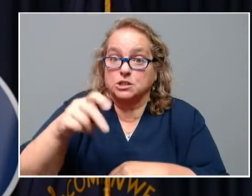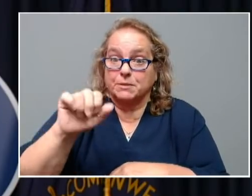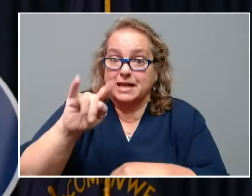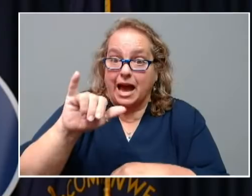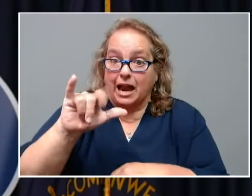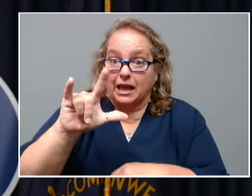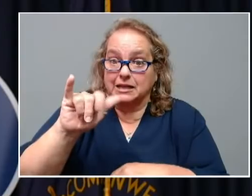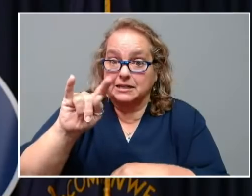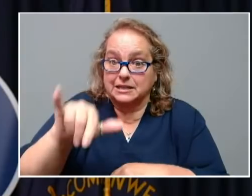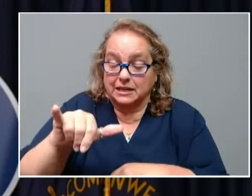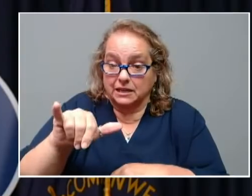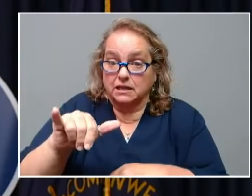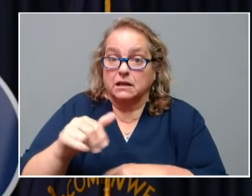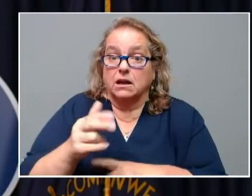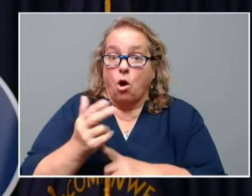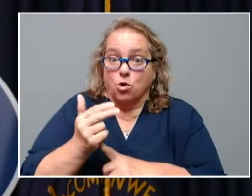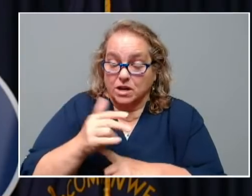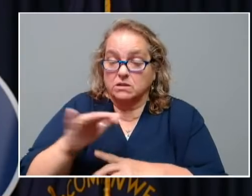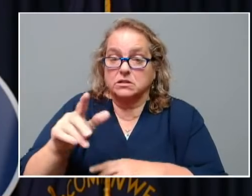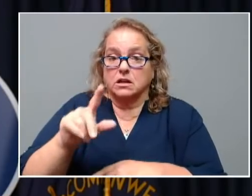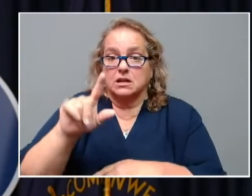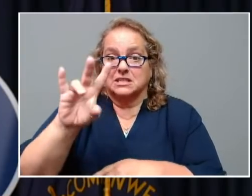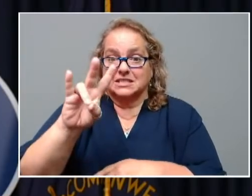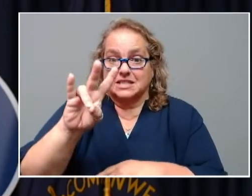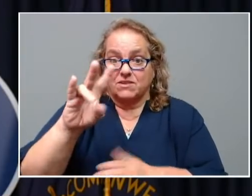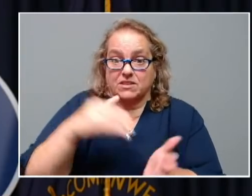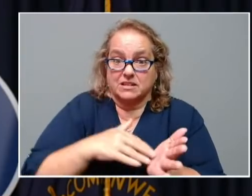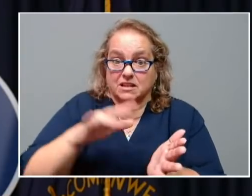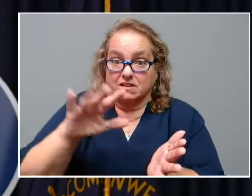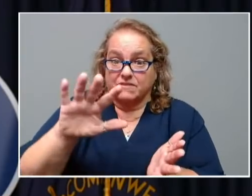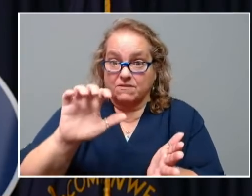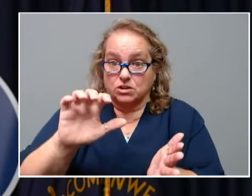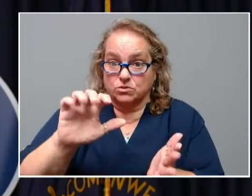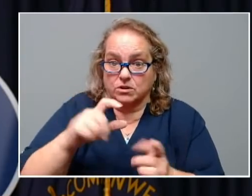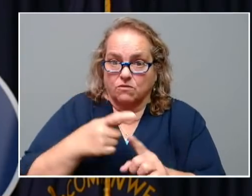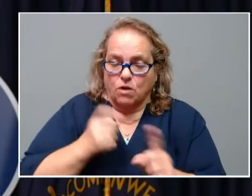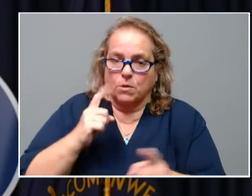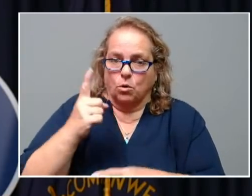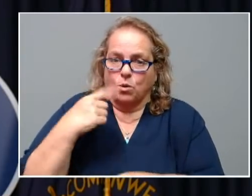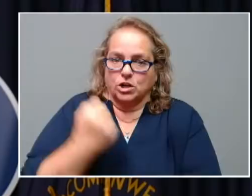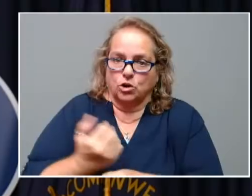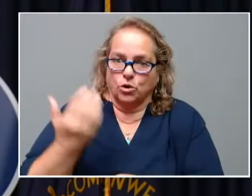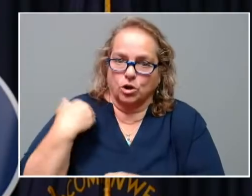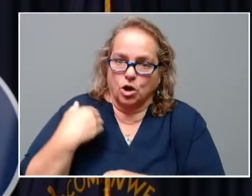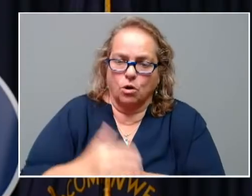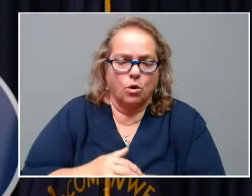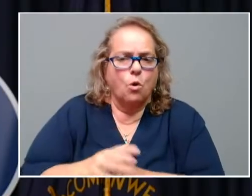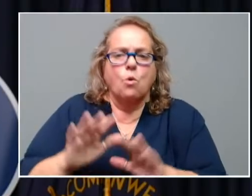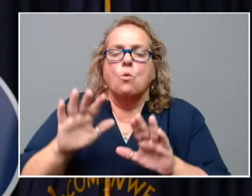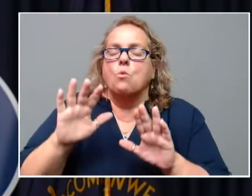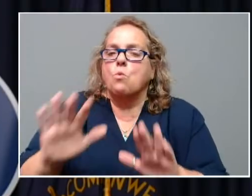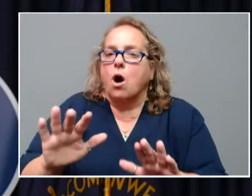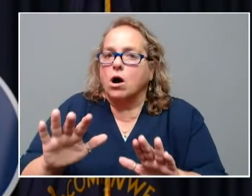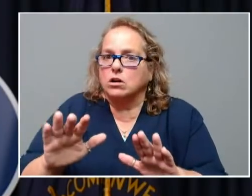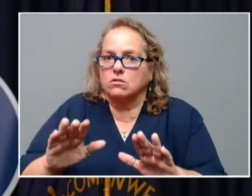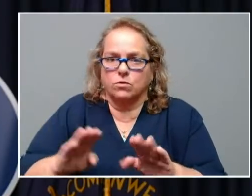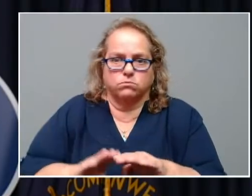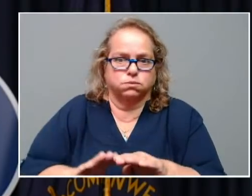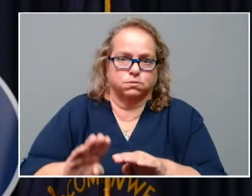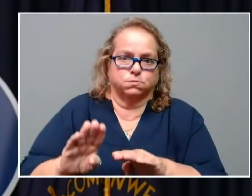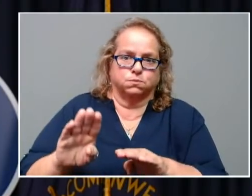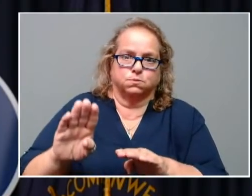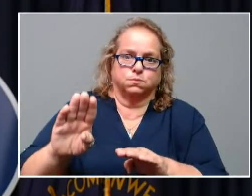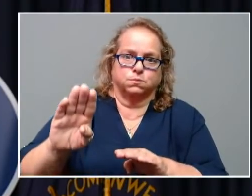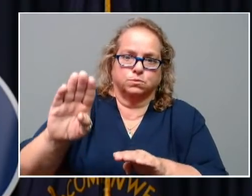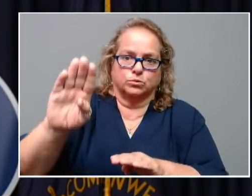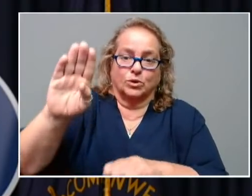year ago. So incredible momentum. Yes, we have some challenges. Yes, we have an economy that is so on fire